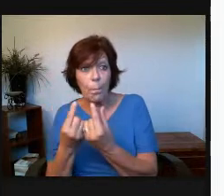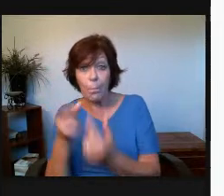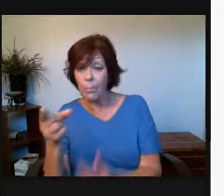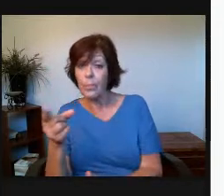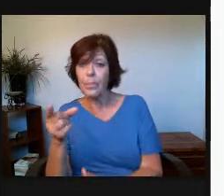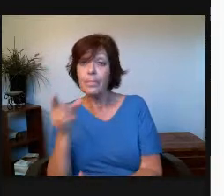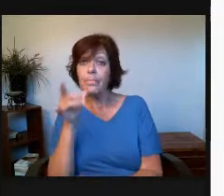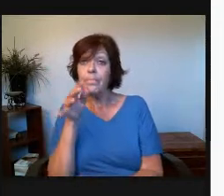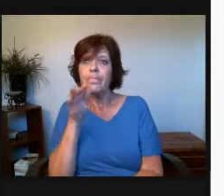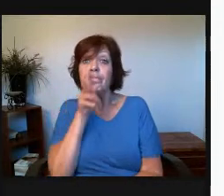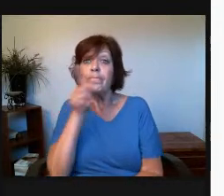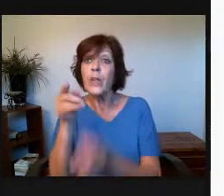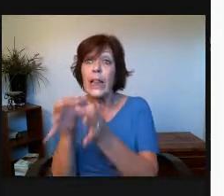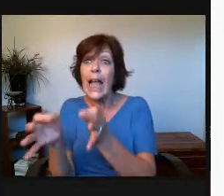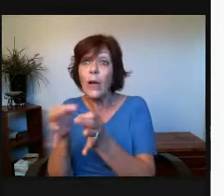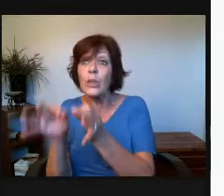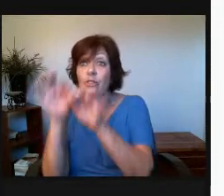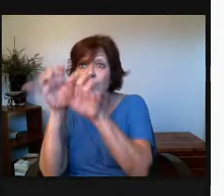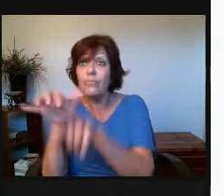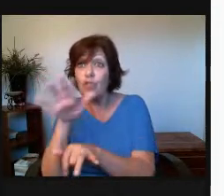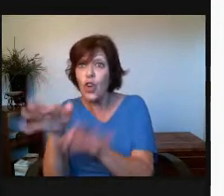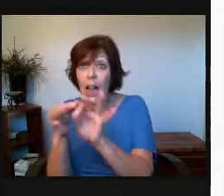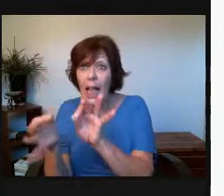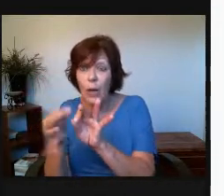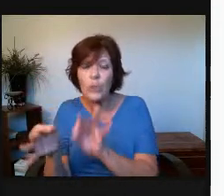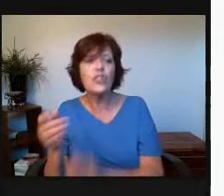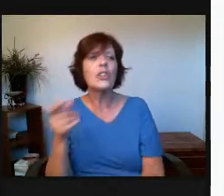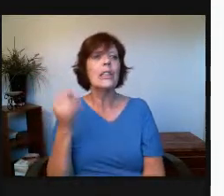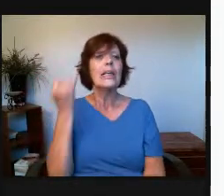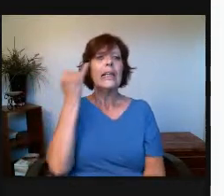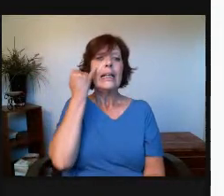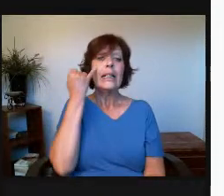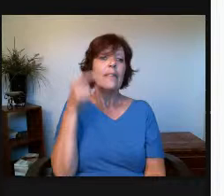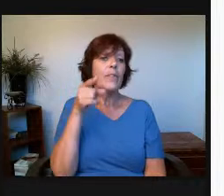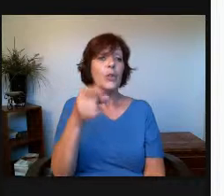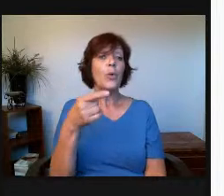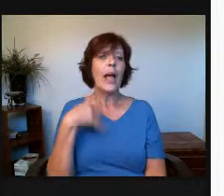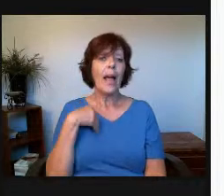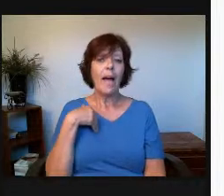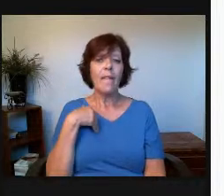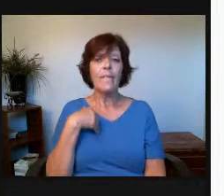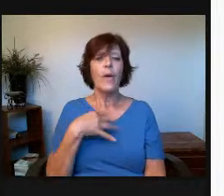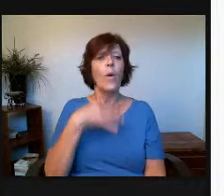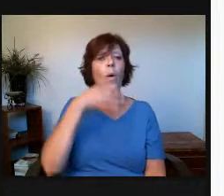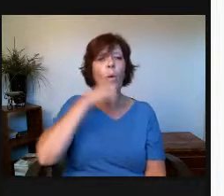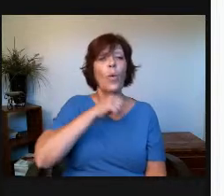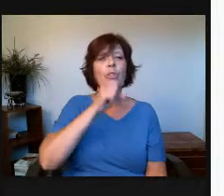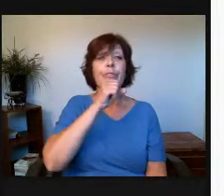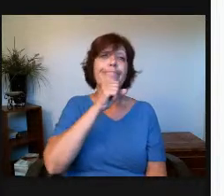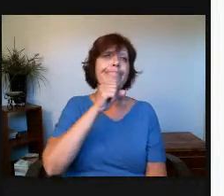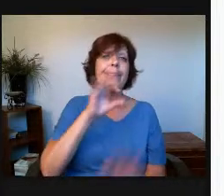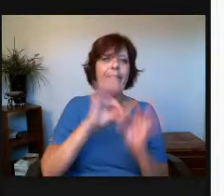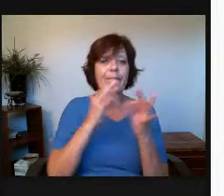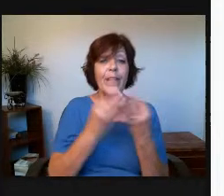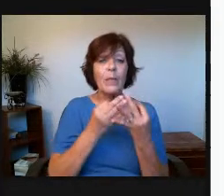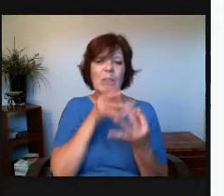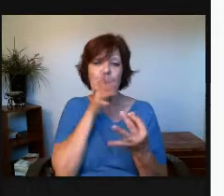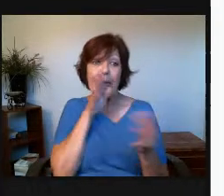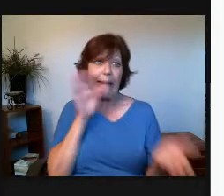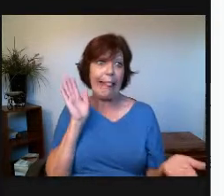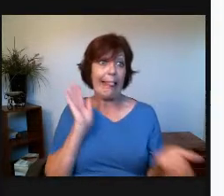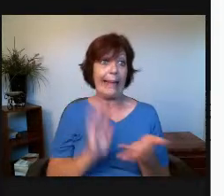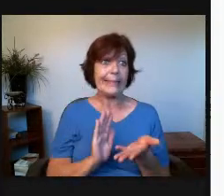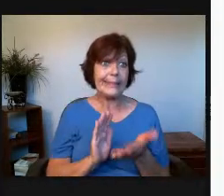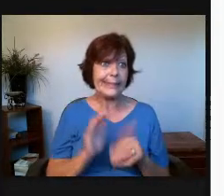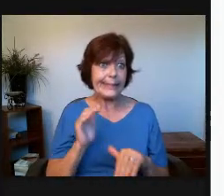the information is written in your home language? If you have elder family members who maybe speak even less